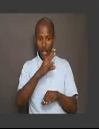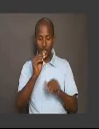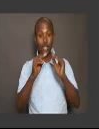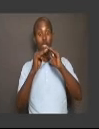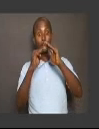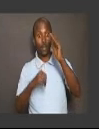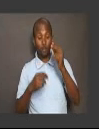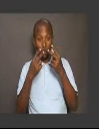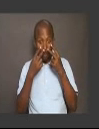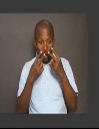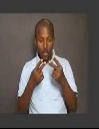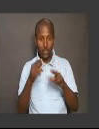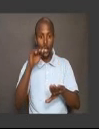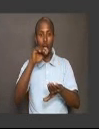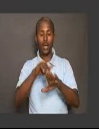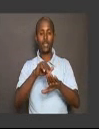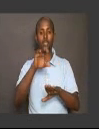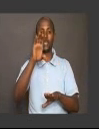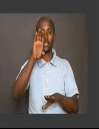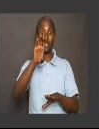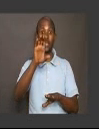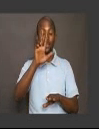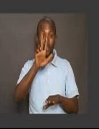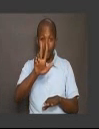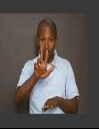minimum occurs at C3.